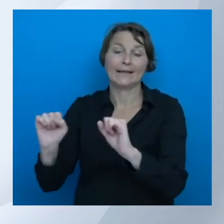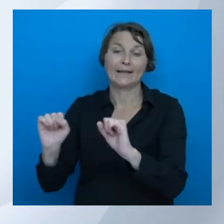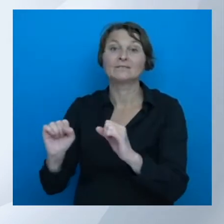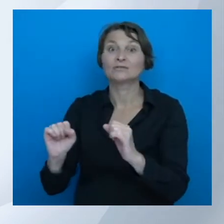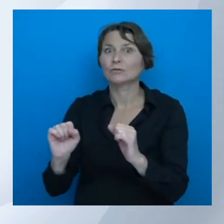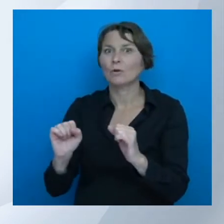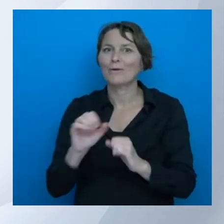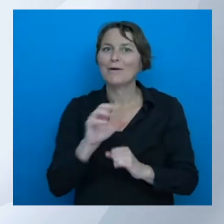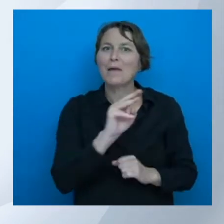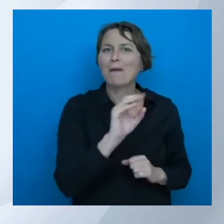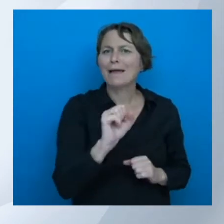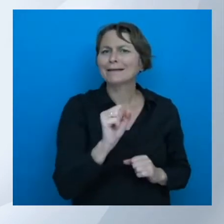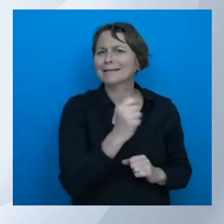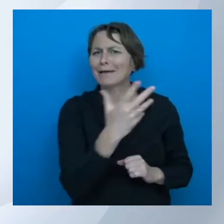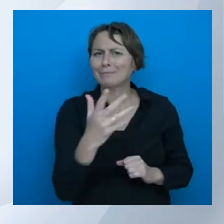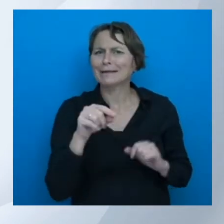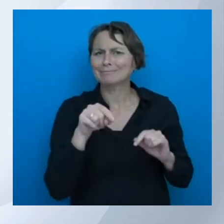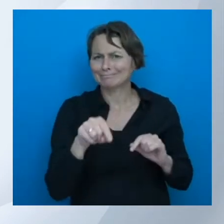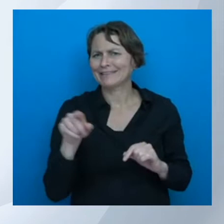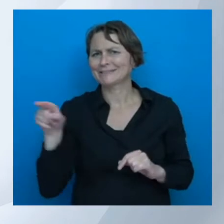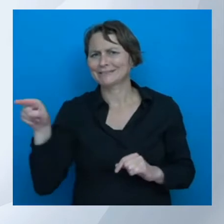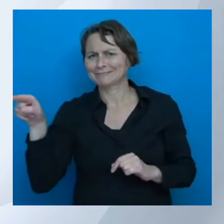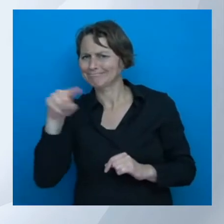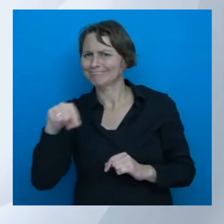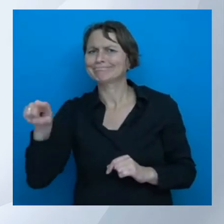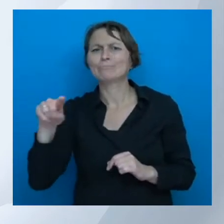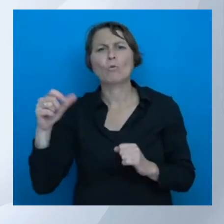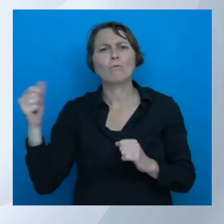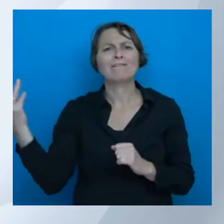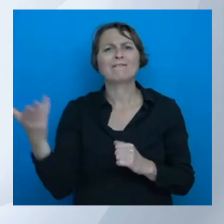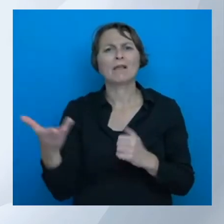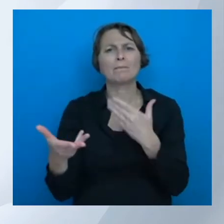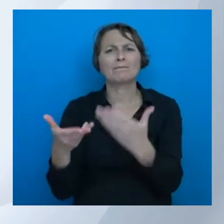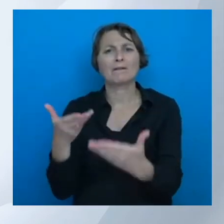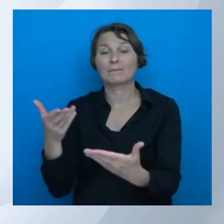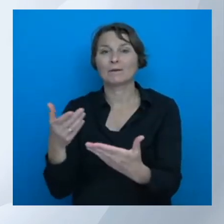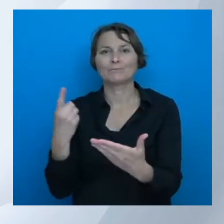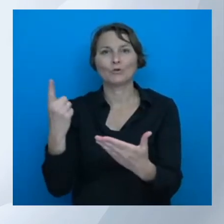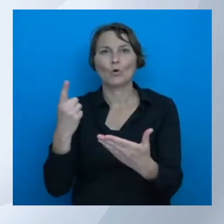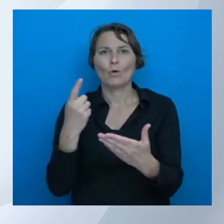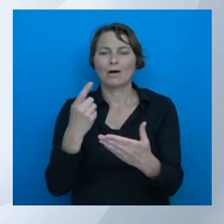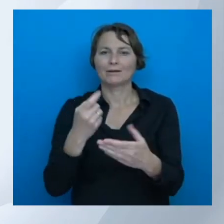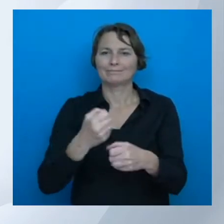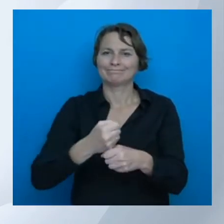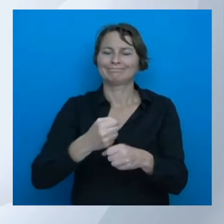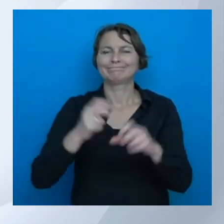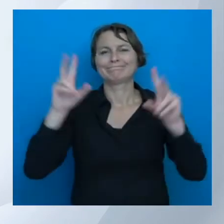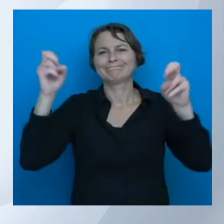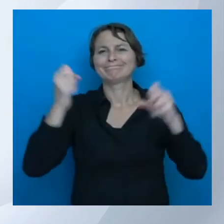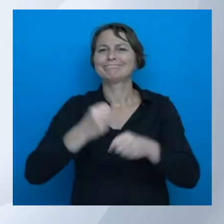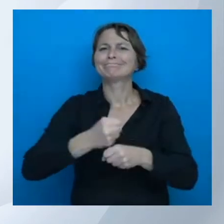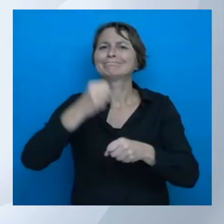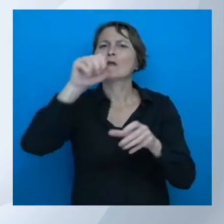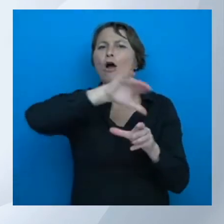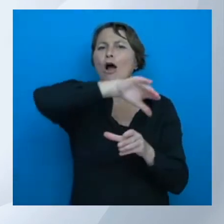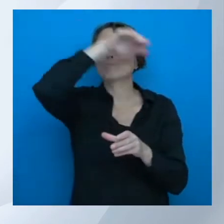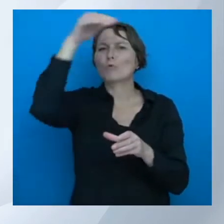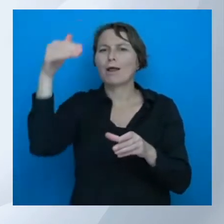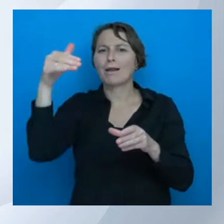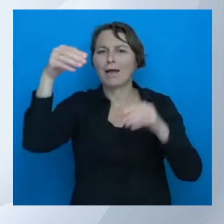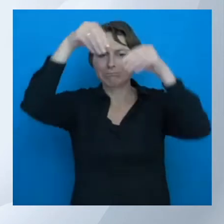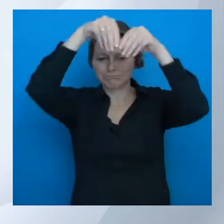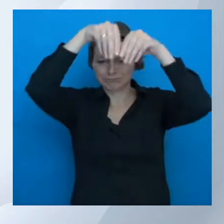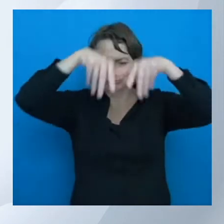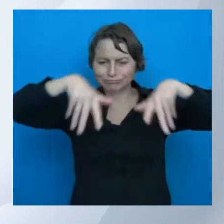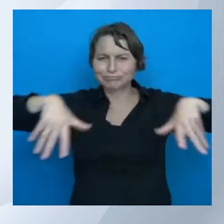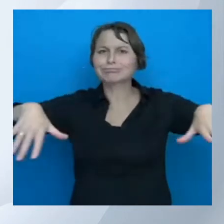their CDN and their firewall, and makes them all available under one umbrella, which is really nice. You can do SSL termination at the edge, so you don't